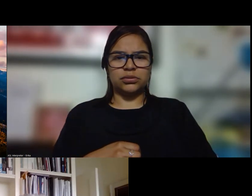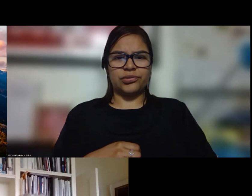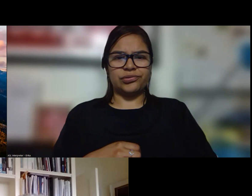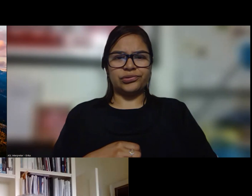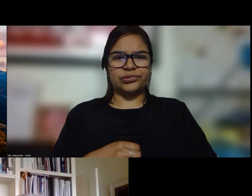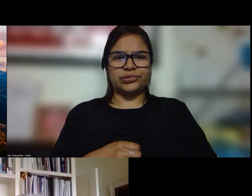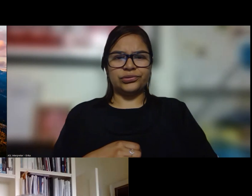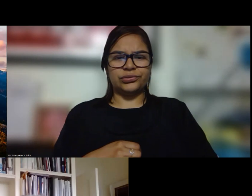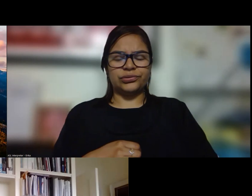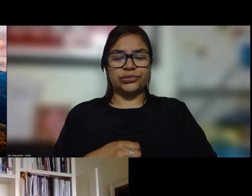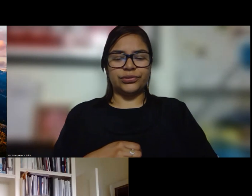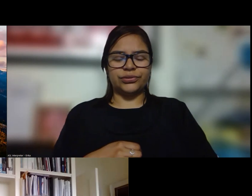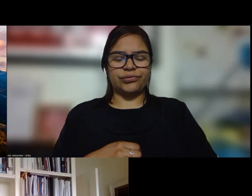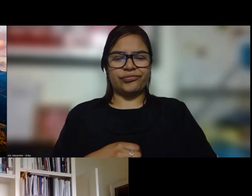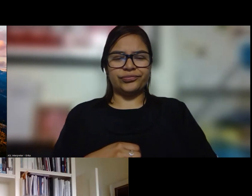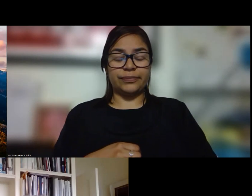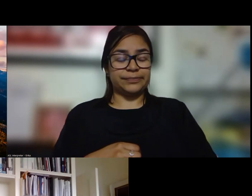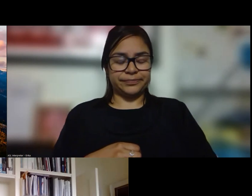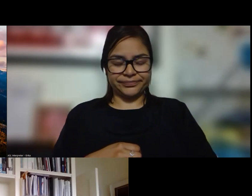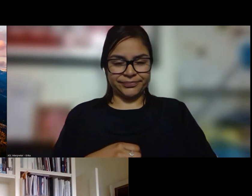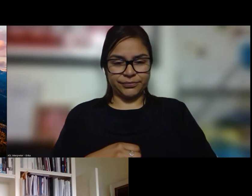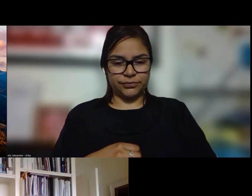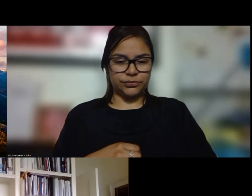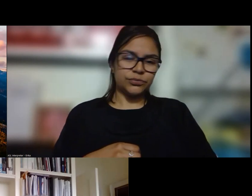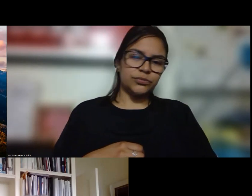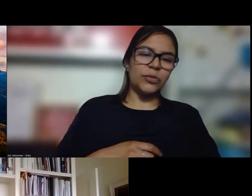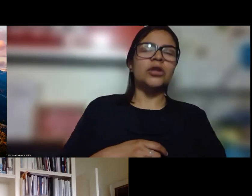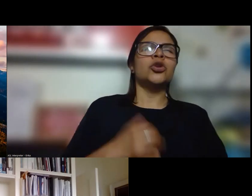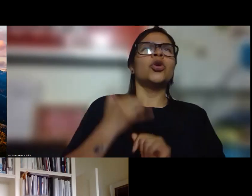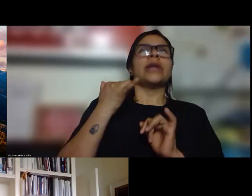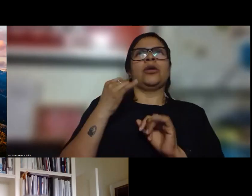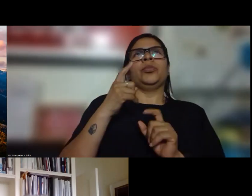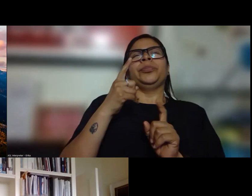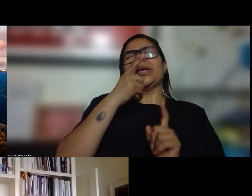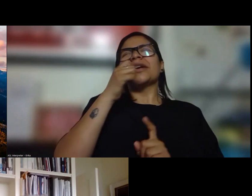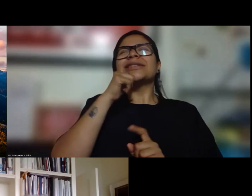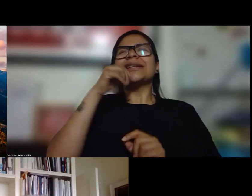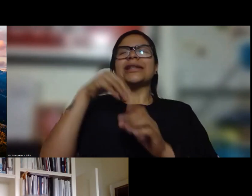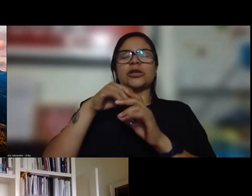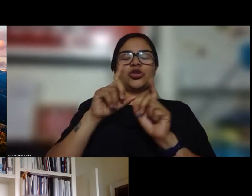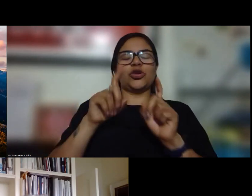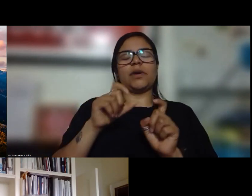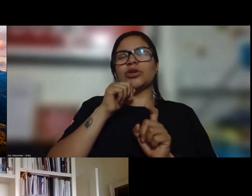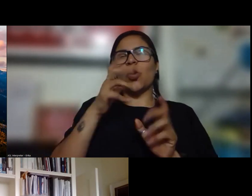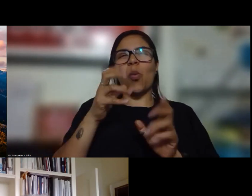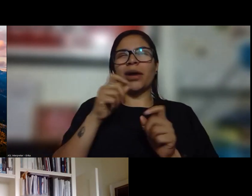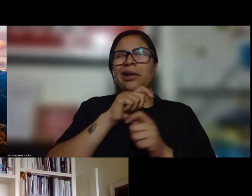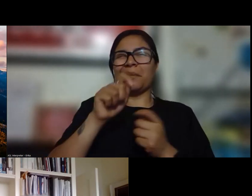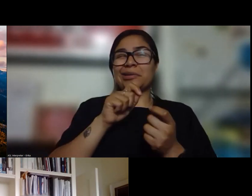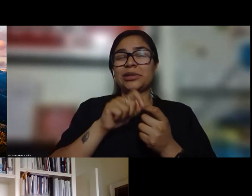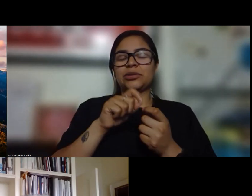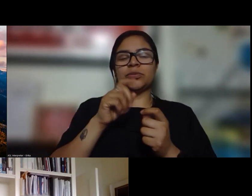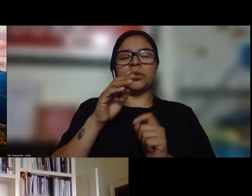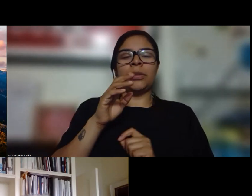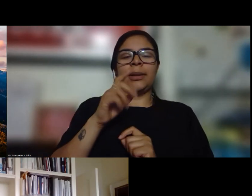around some SOGI information in the survey, not as much because we didn't want to go into too much detail in that sense